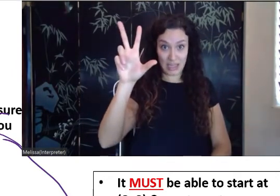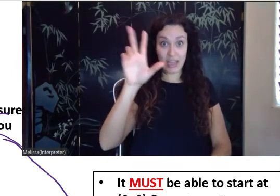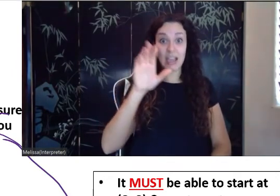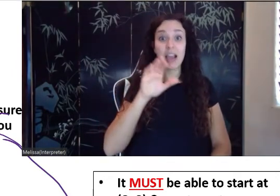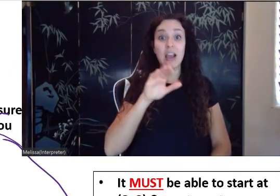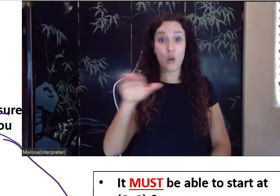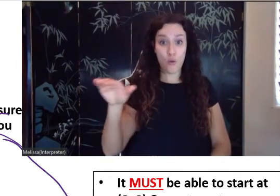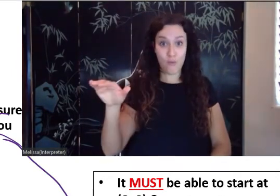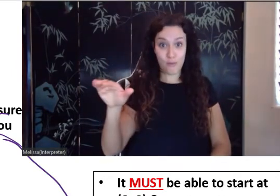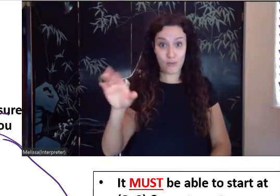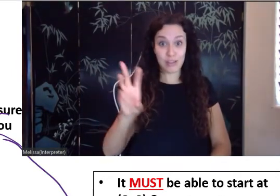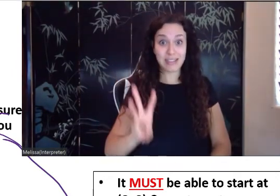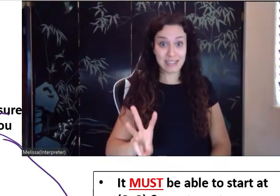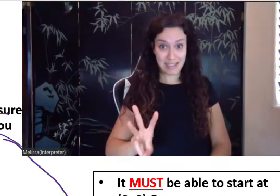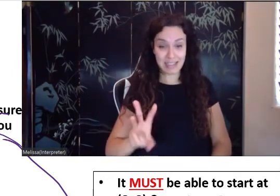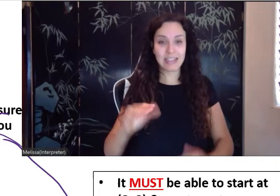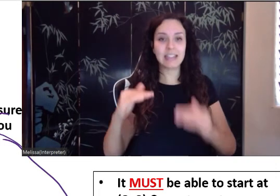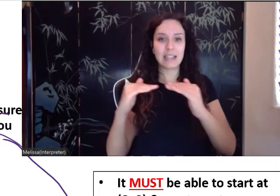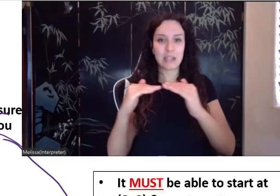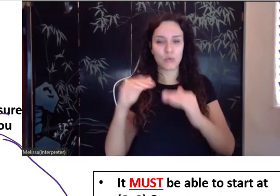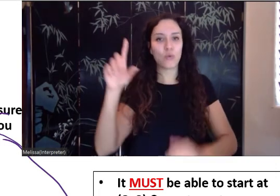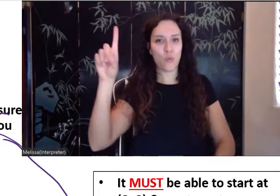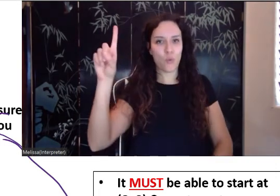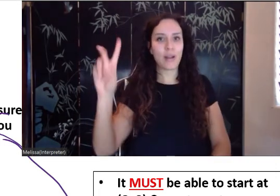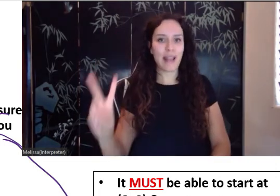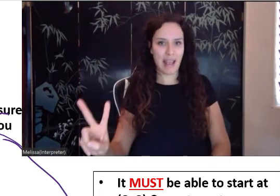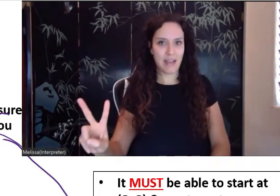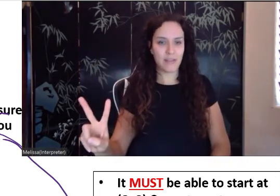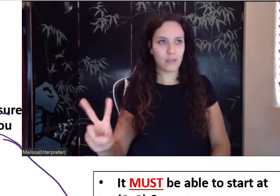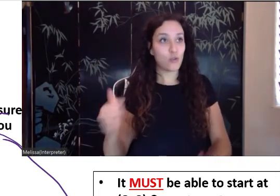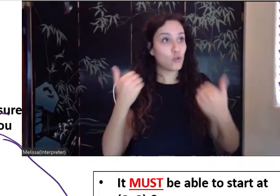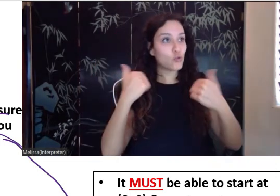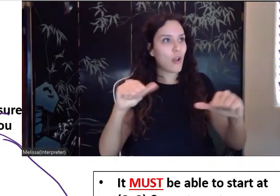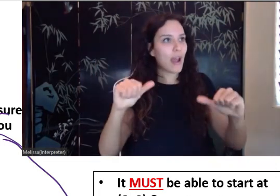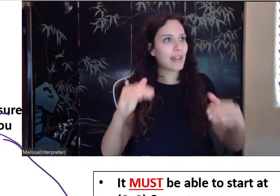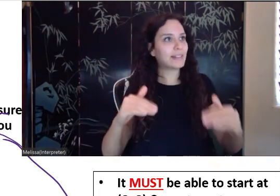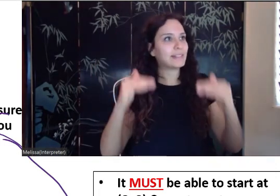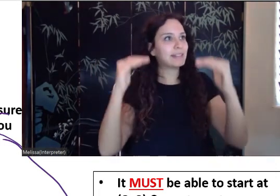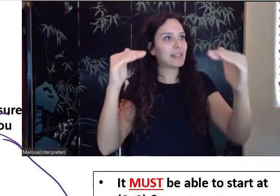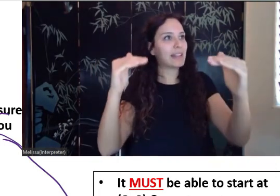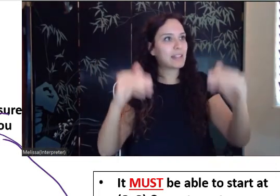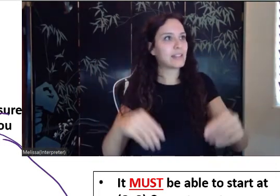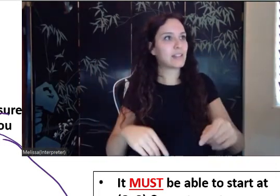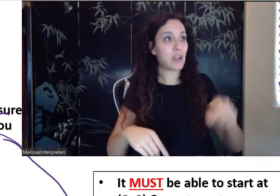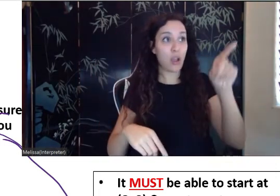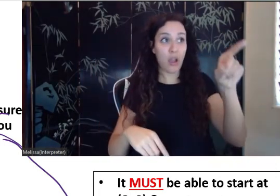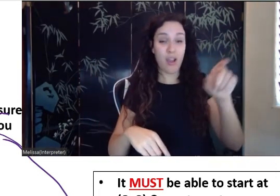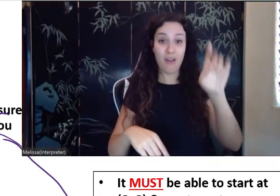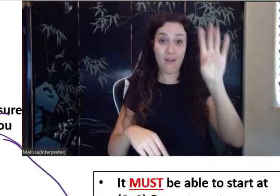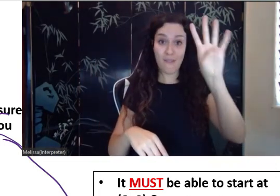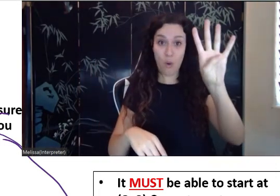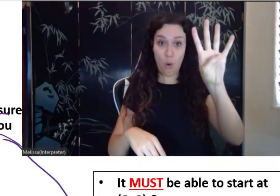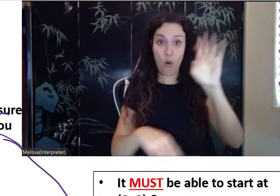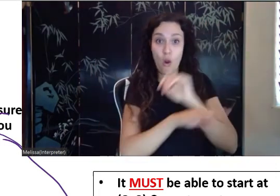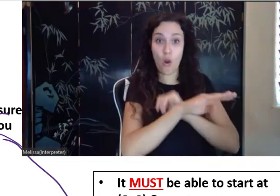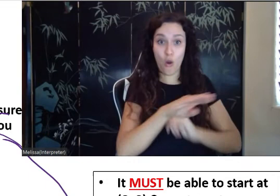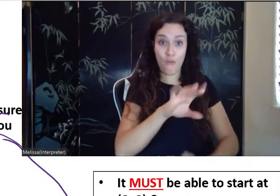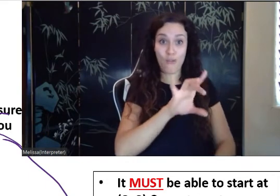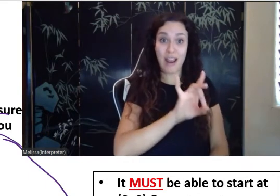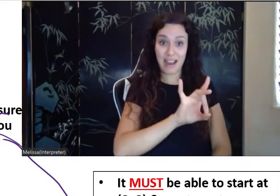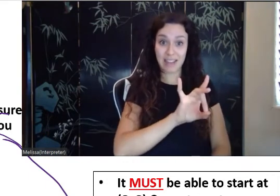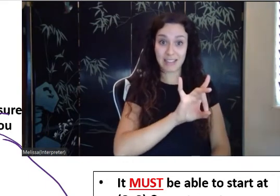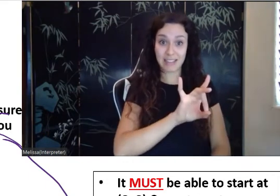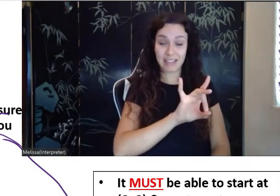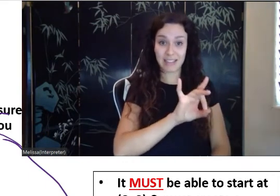y, 6 is my x. That also equals 1/2. Okay, let's try this one. This is 4 over